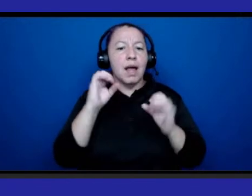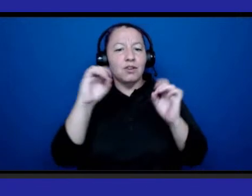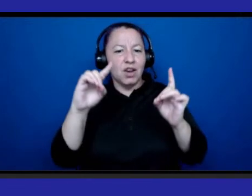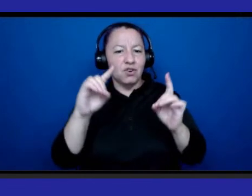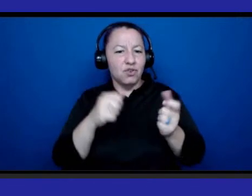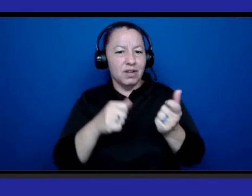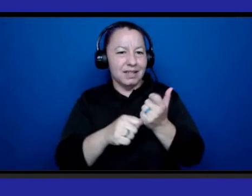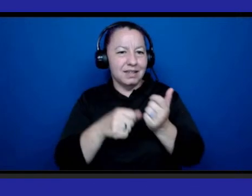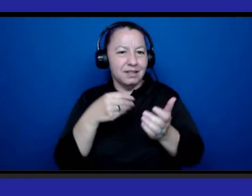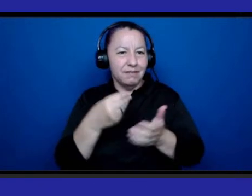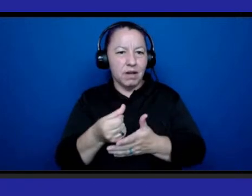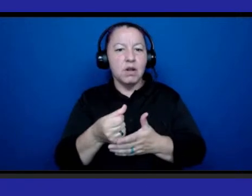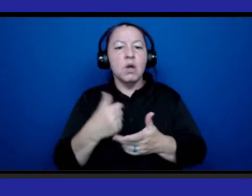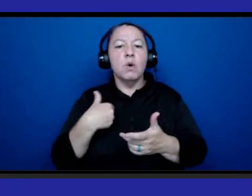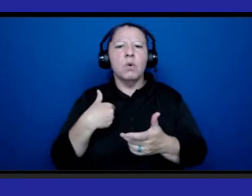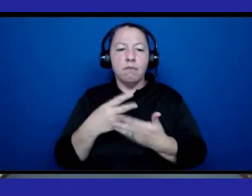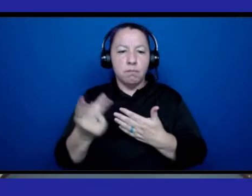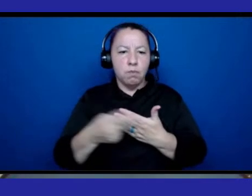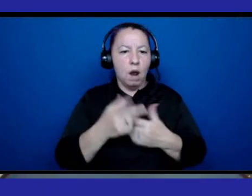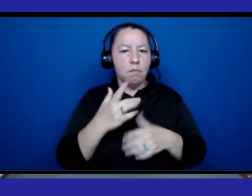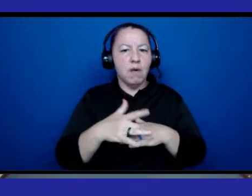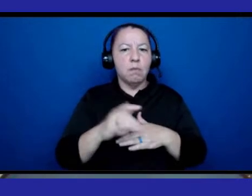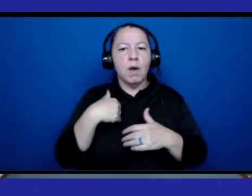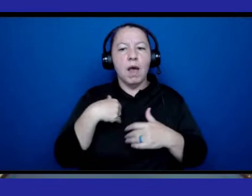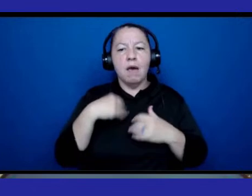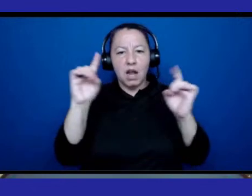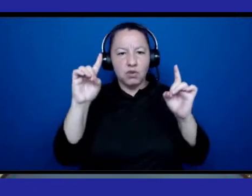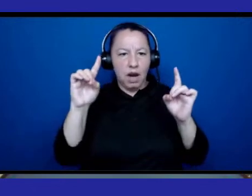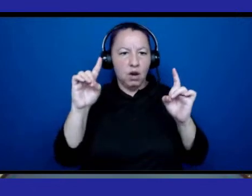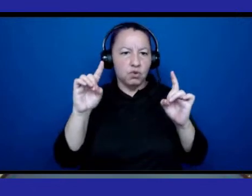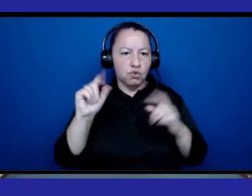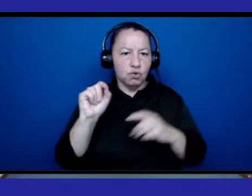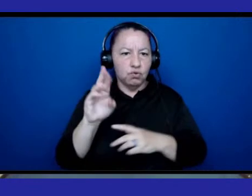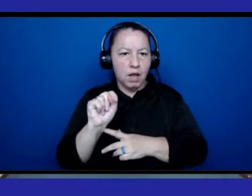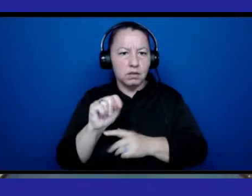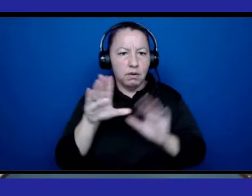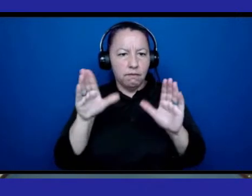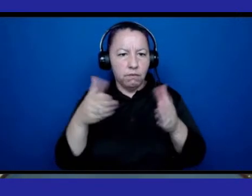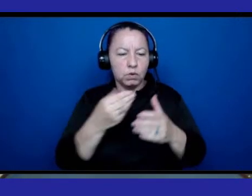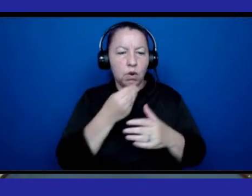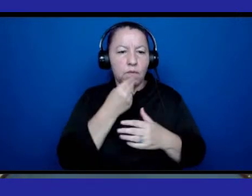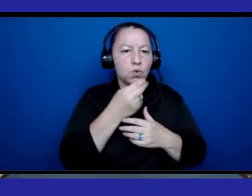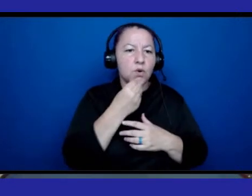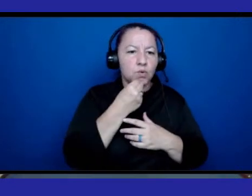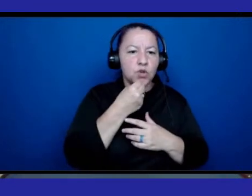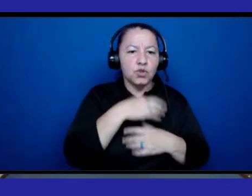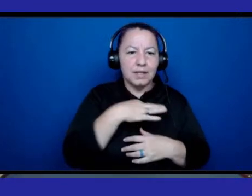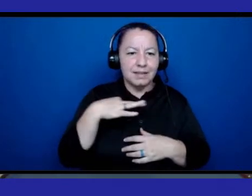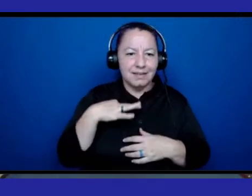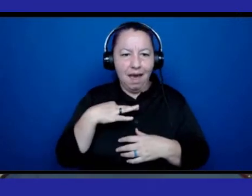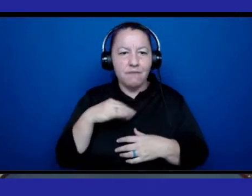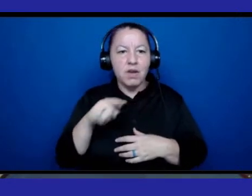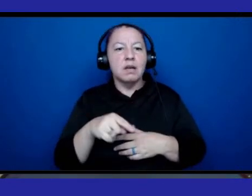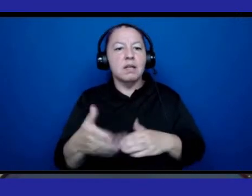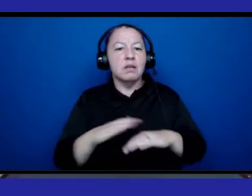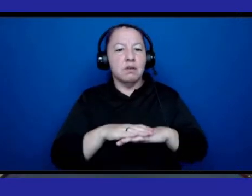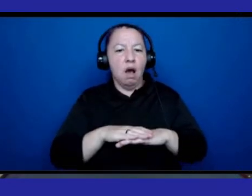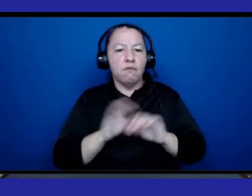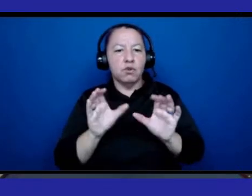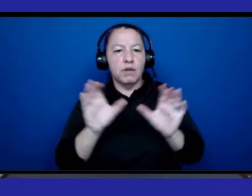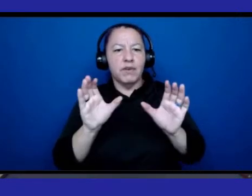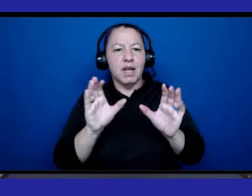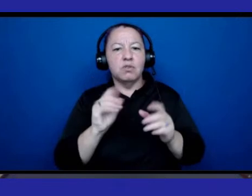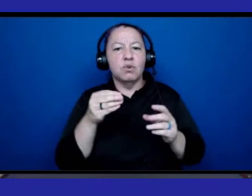made available. We have an educational trust focused on food and nutrition staff. This covers certificates, tuition